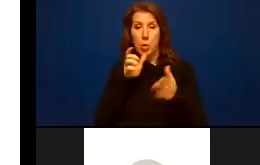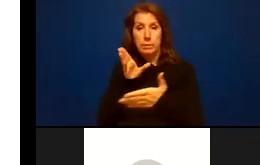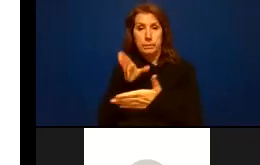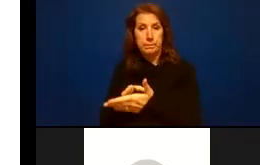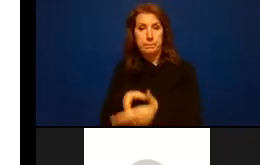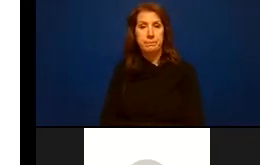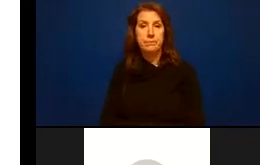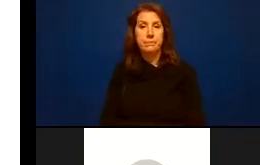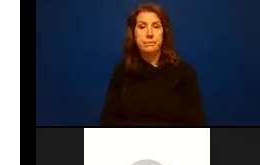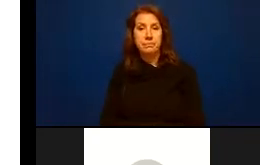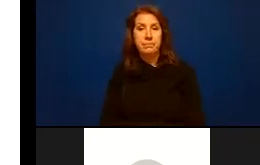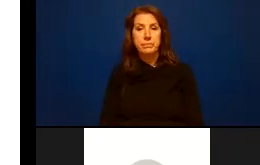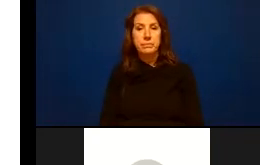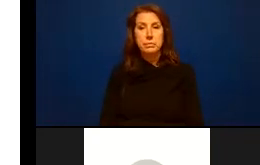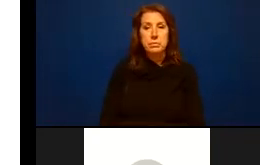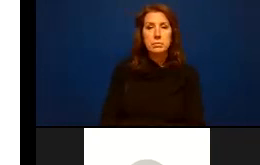slide.